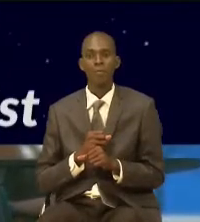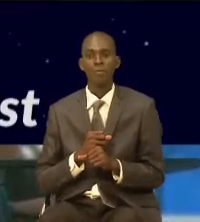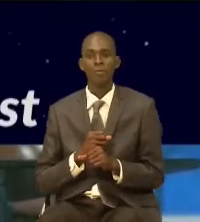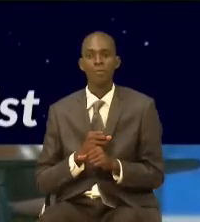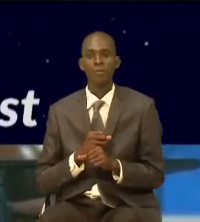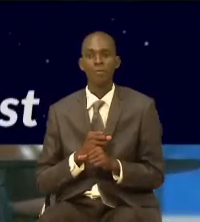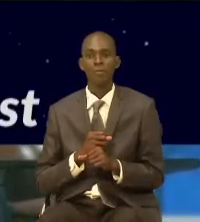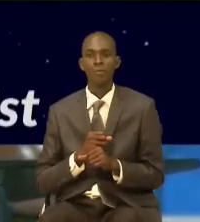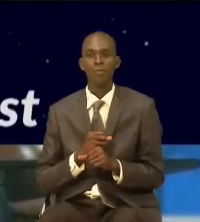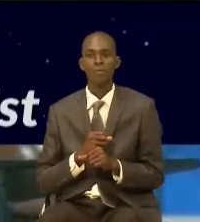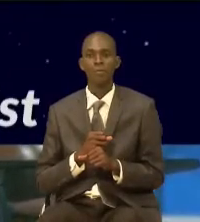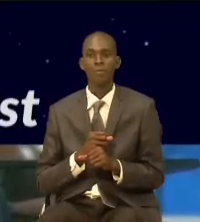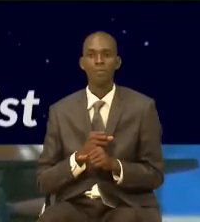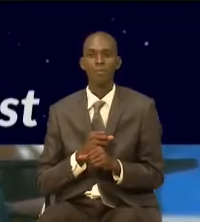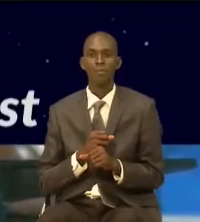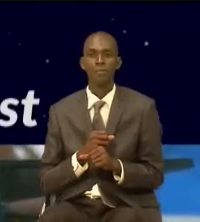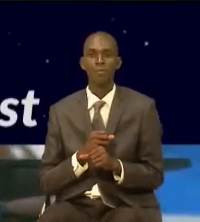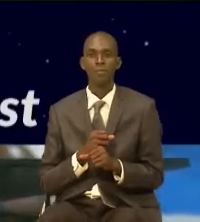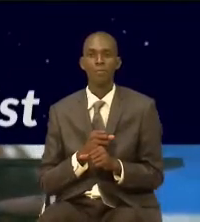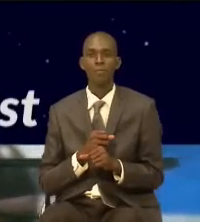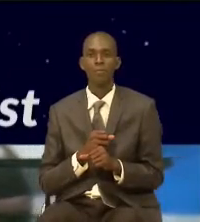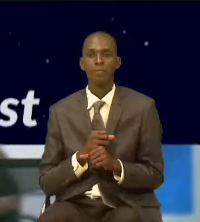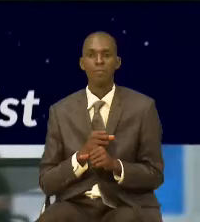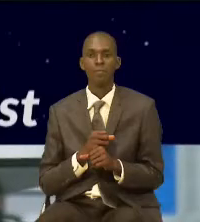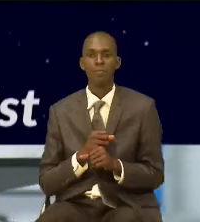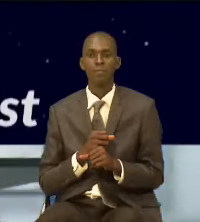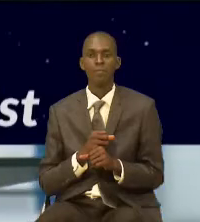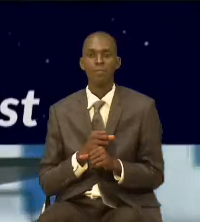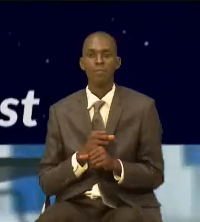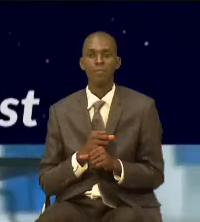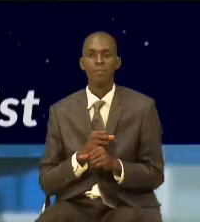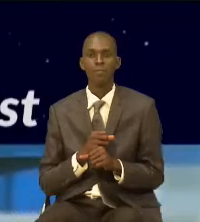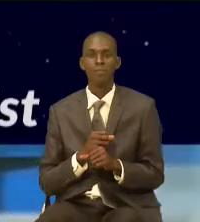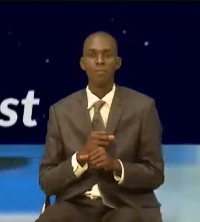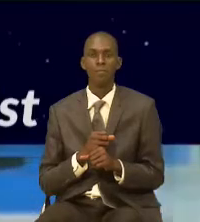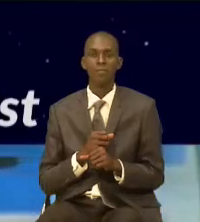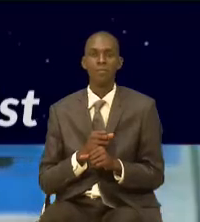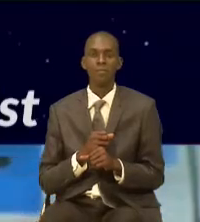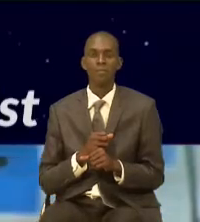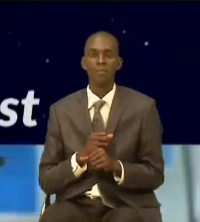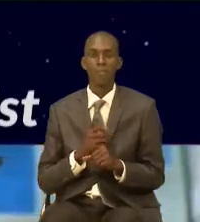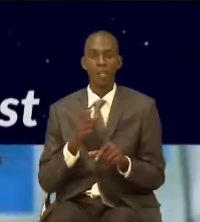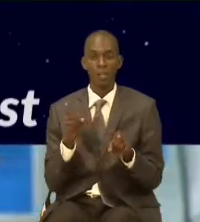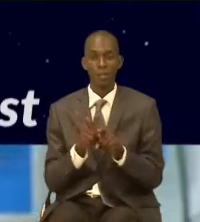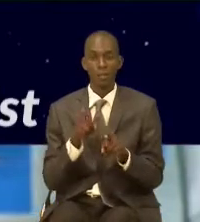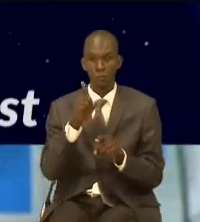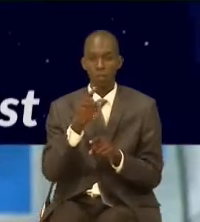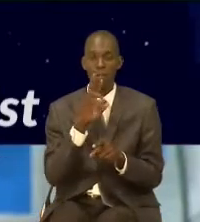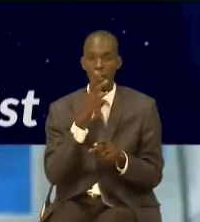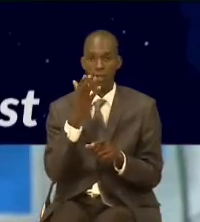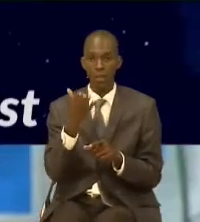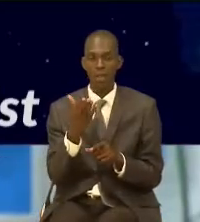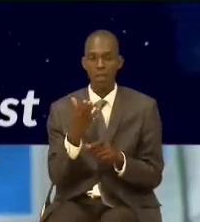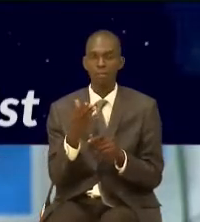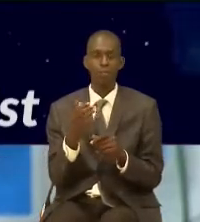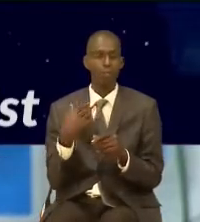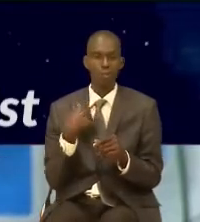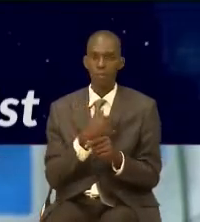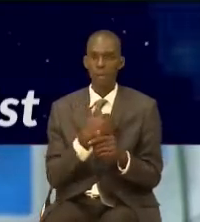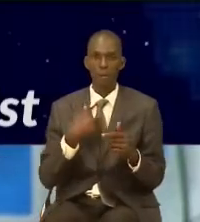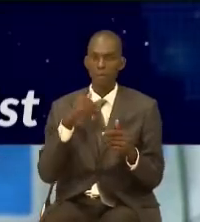praying and all who are connected online remain connected stay connected